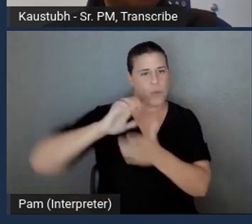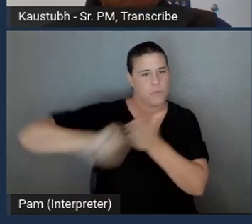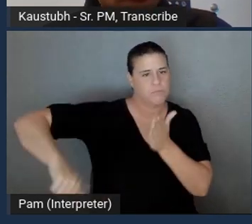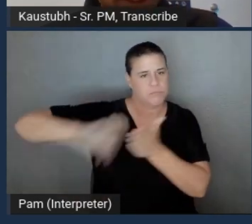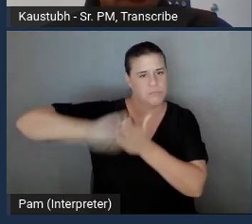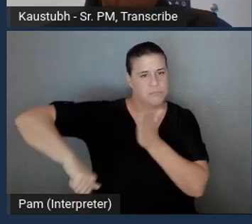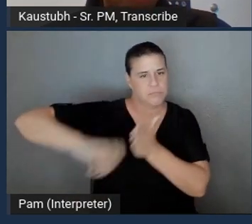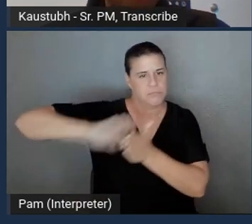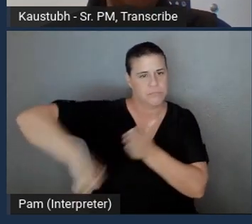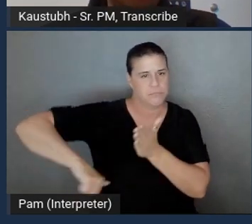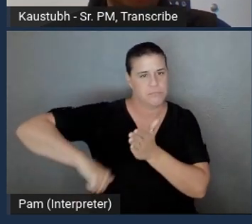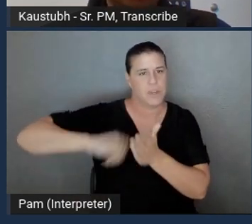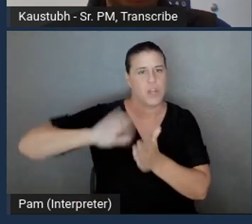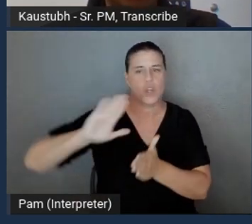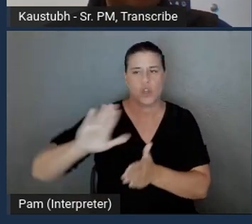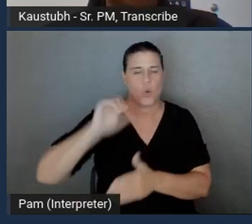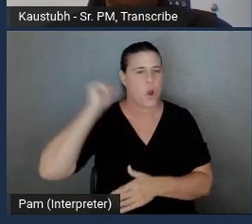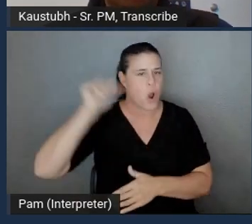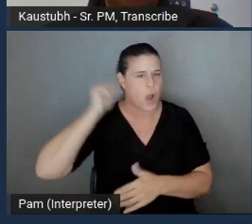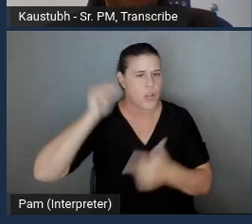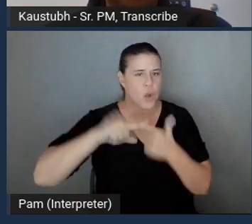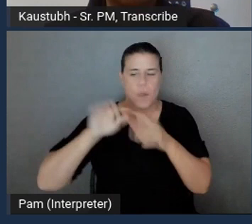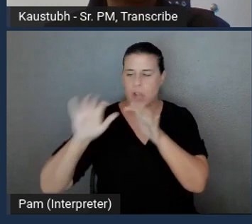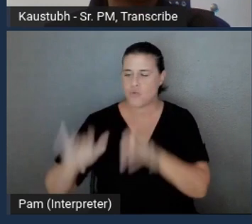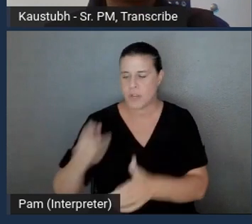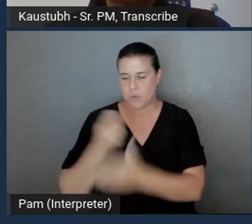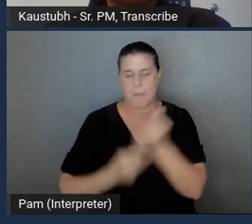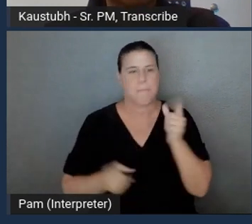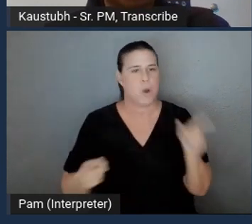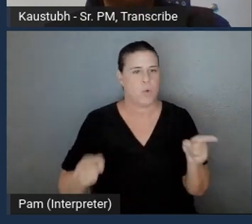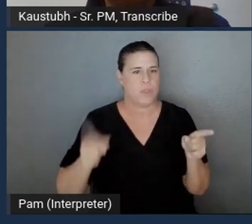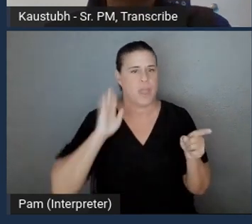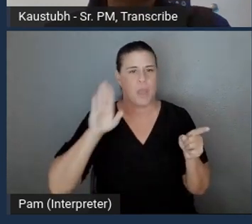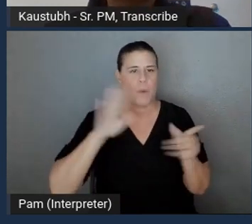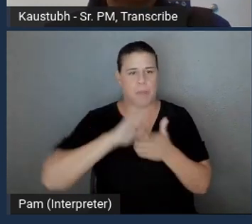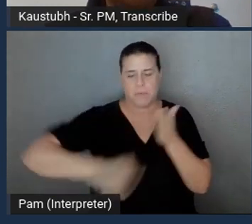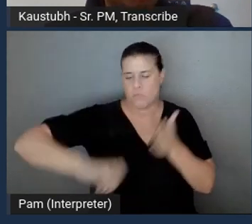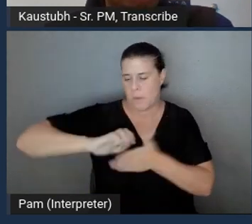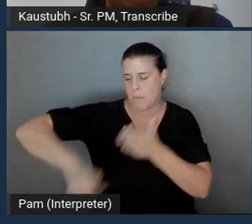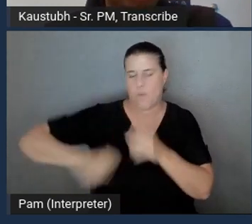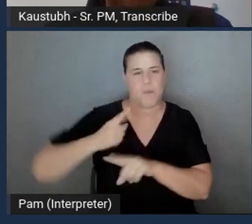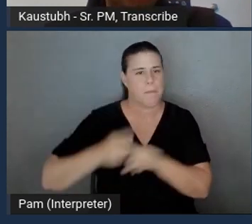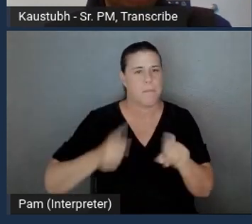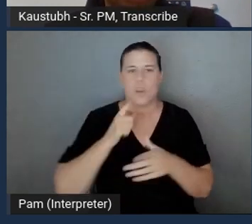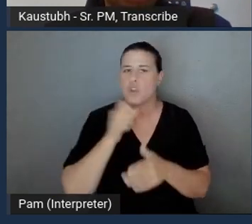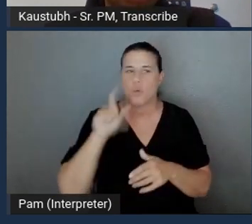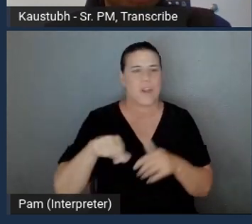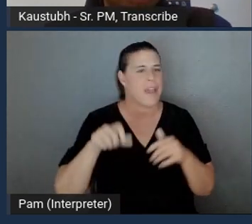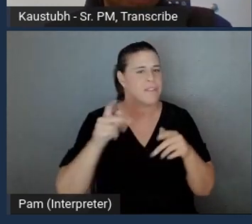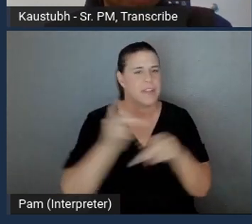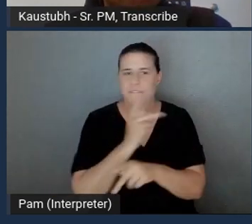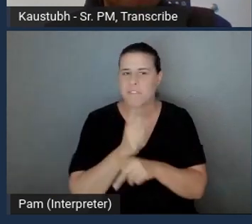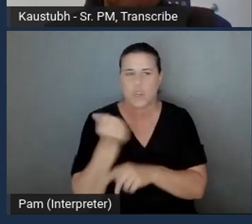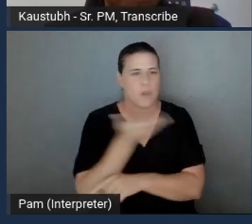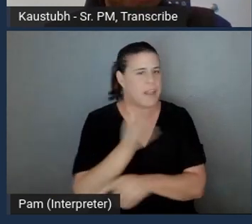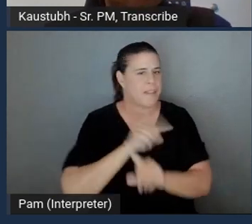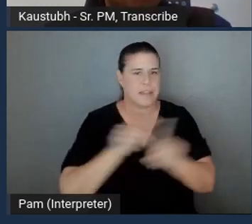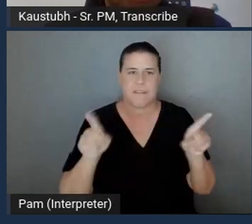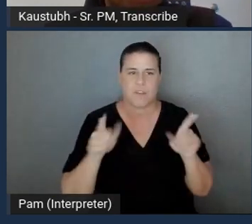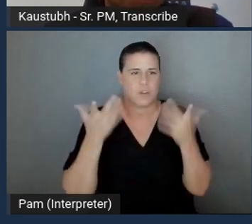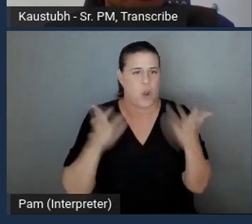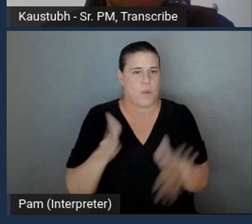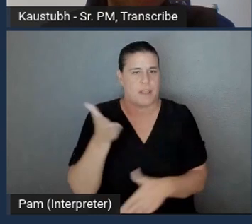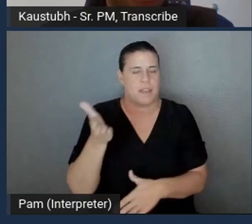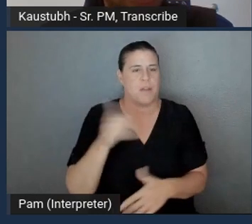and we will start redacting your audio files, right? So you get both, right? There's no specific need to configure anything differently. And then